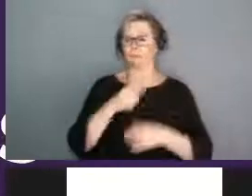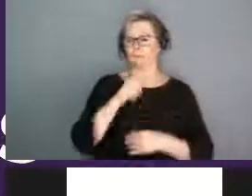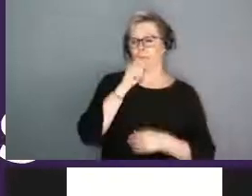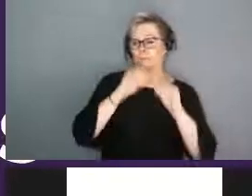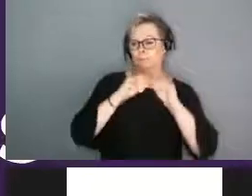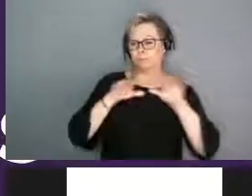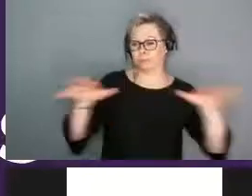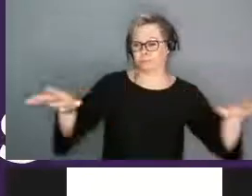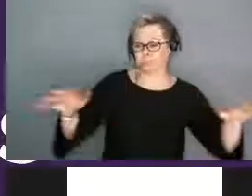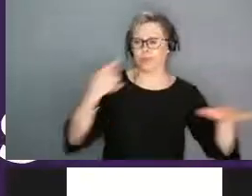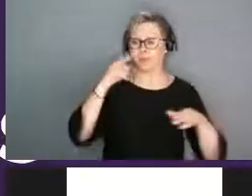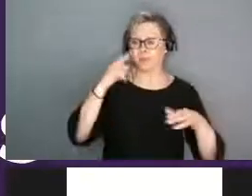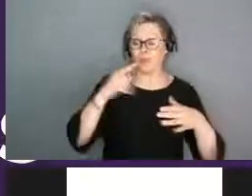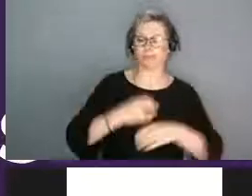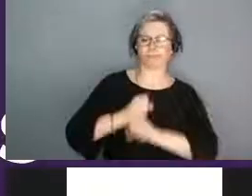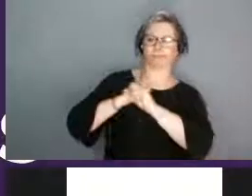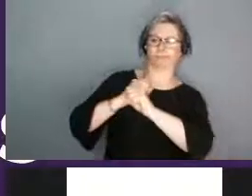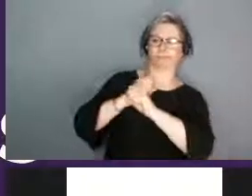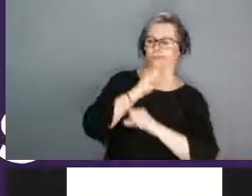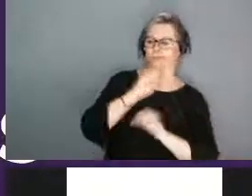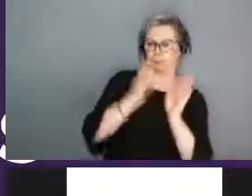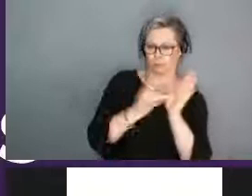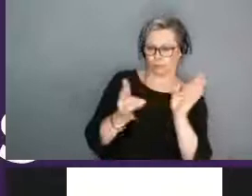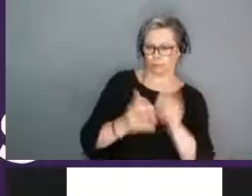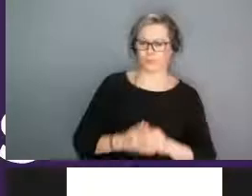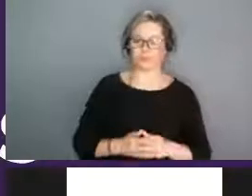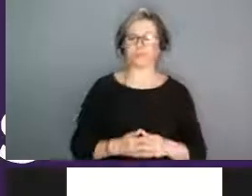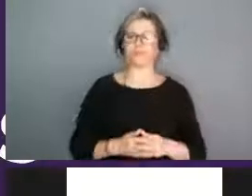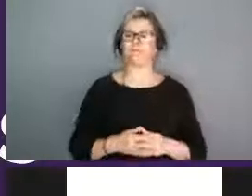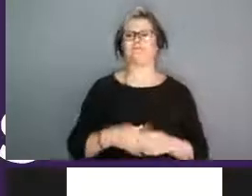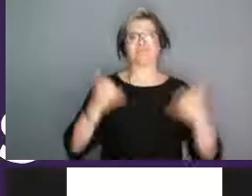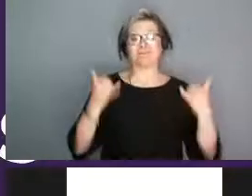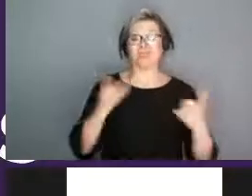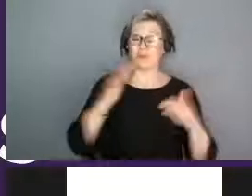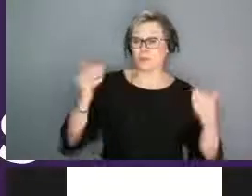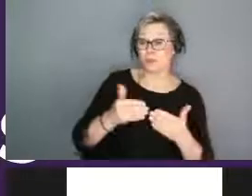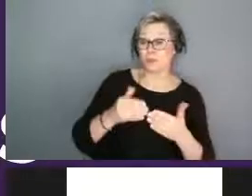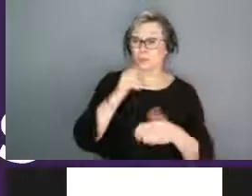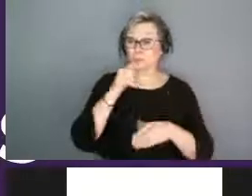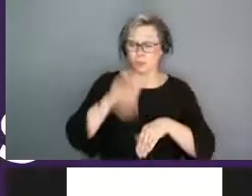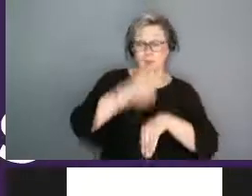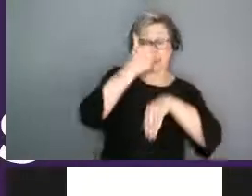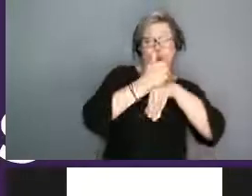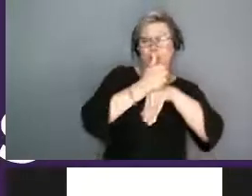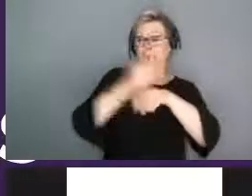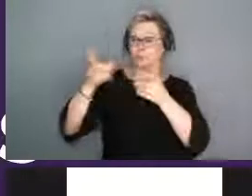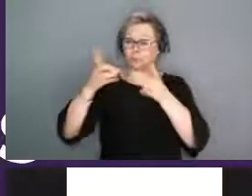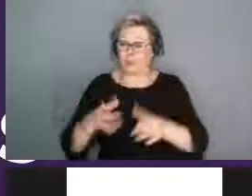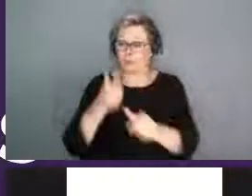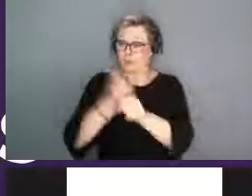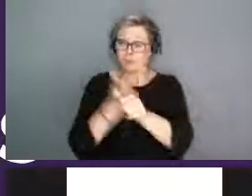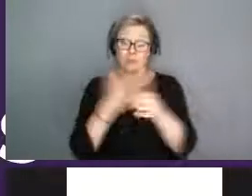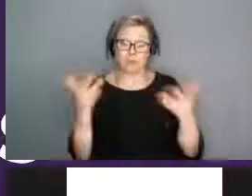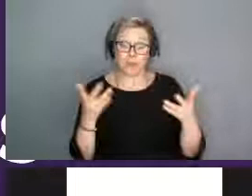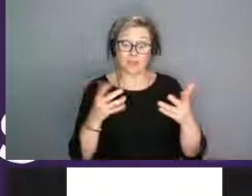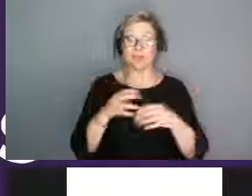by two individuals who are the founders and directors of the company